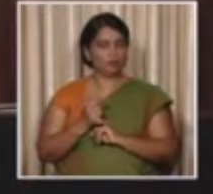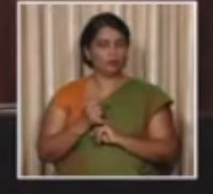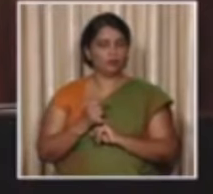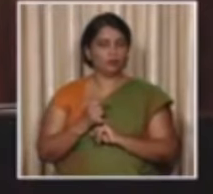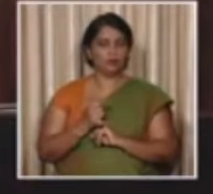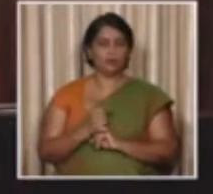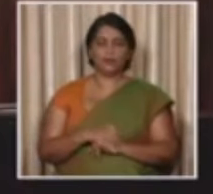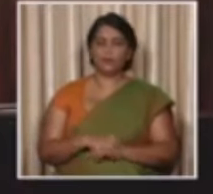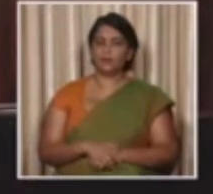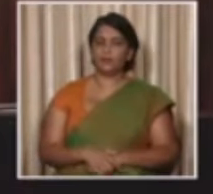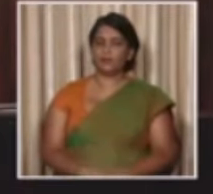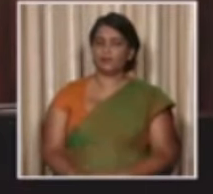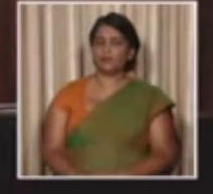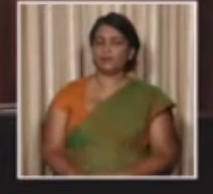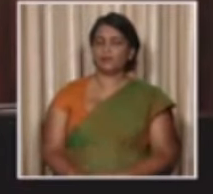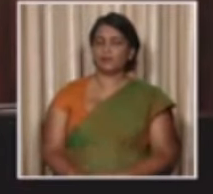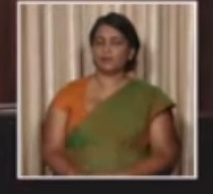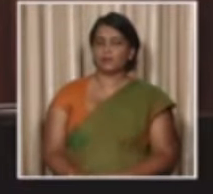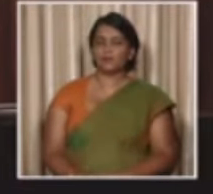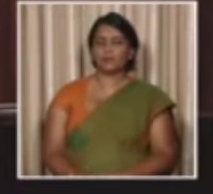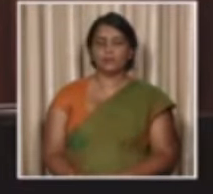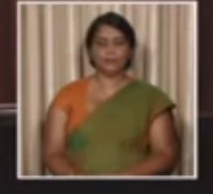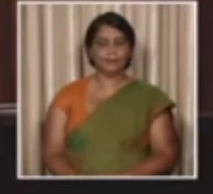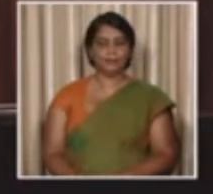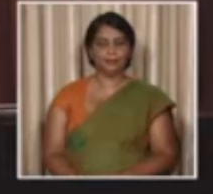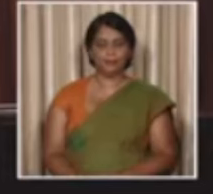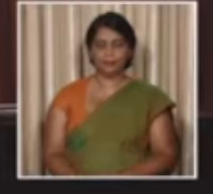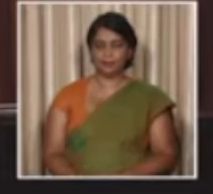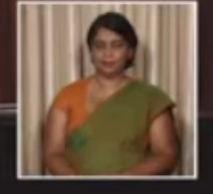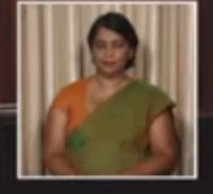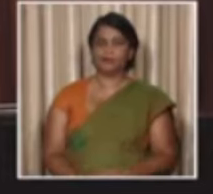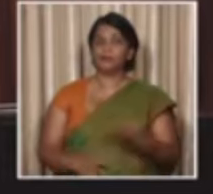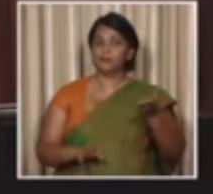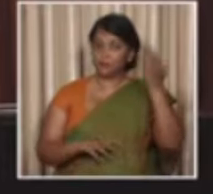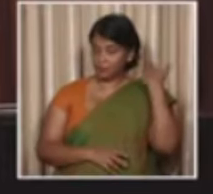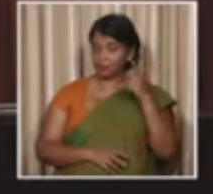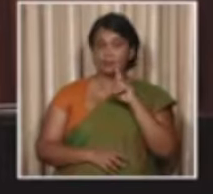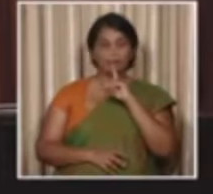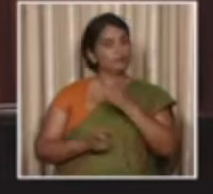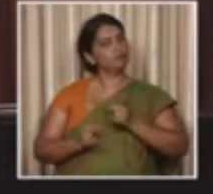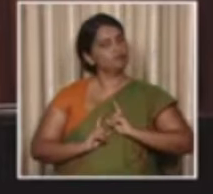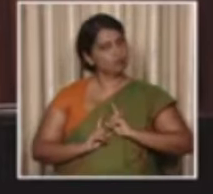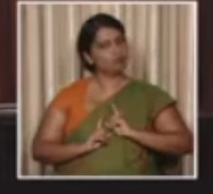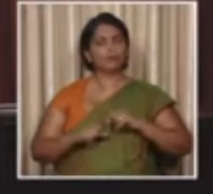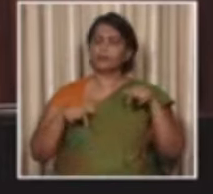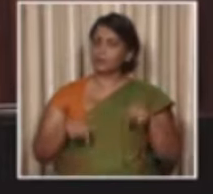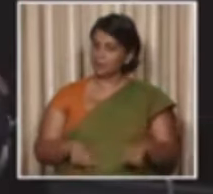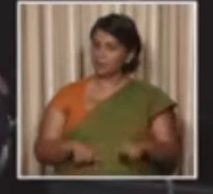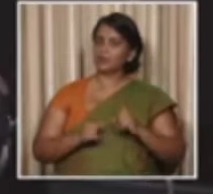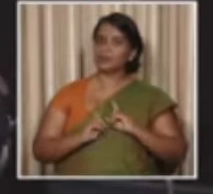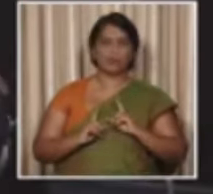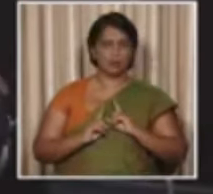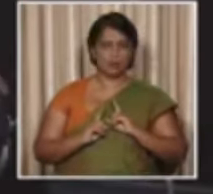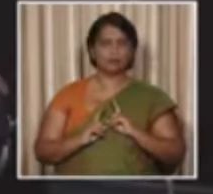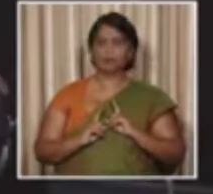there is no contradiction between the position I took then and now. It is not on whether the Supreme Court is right or wrong. Even